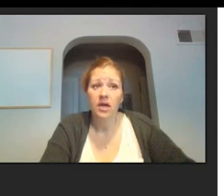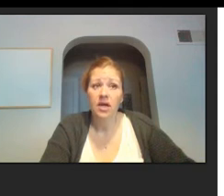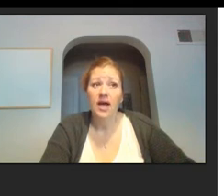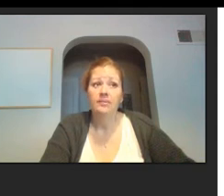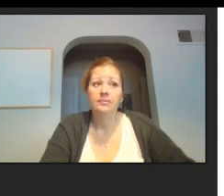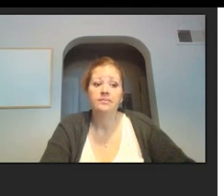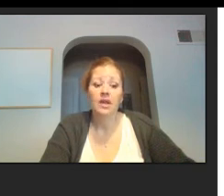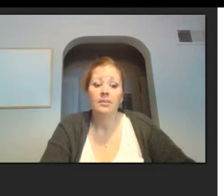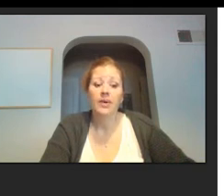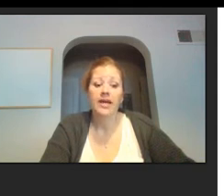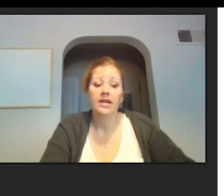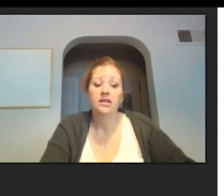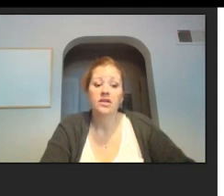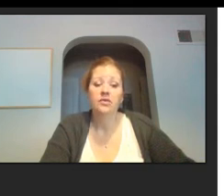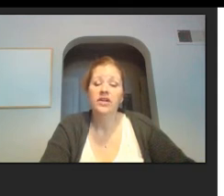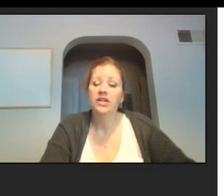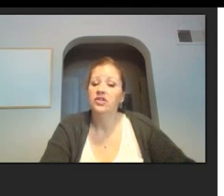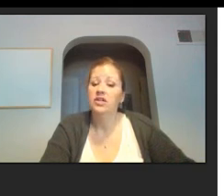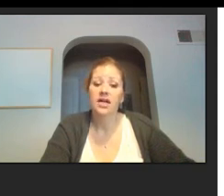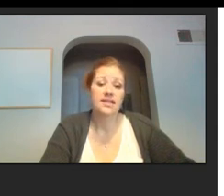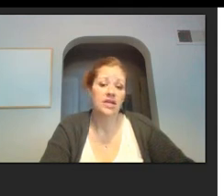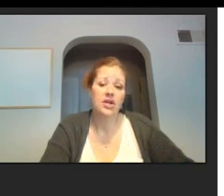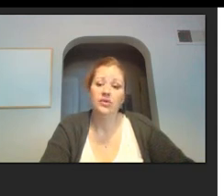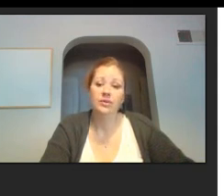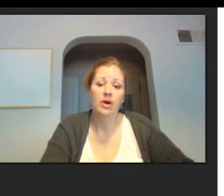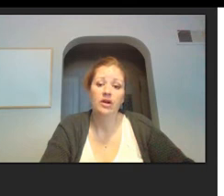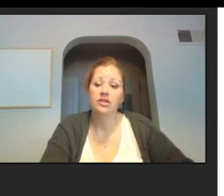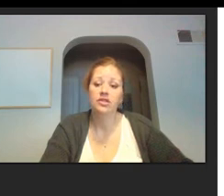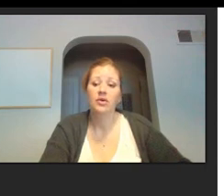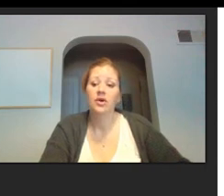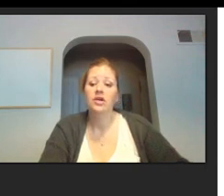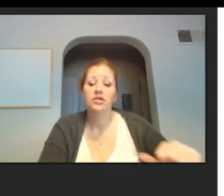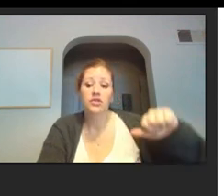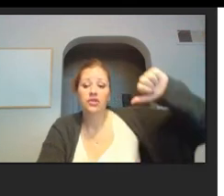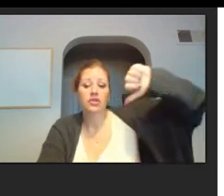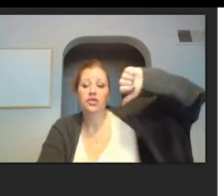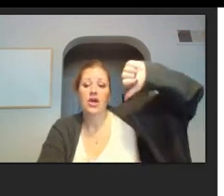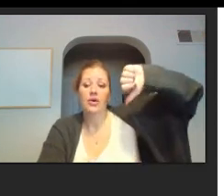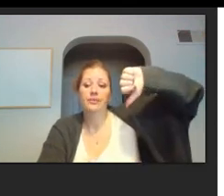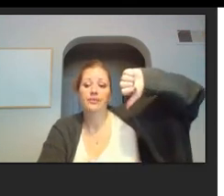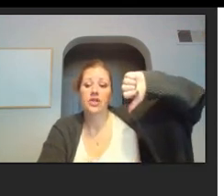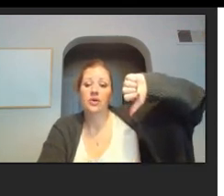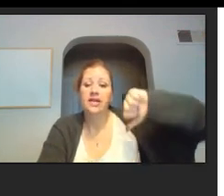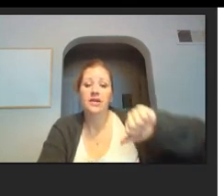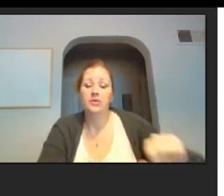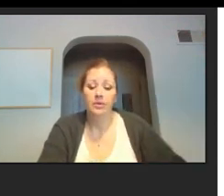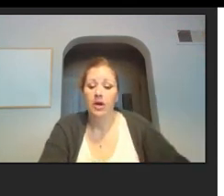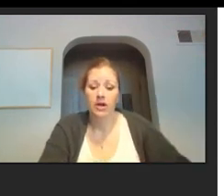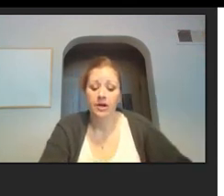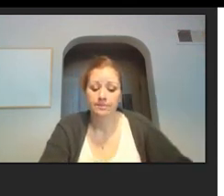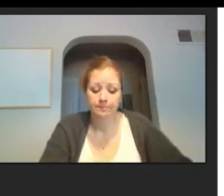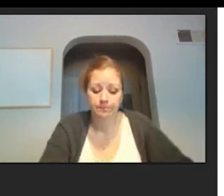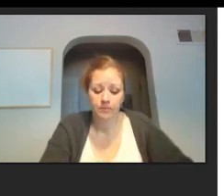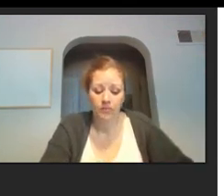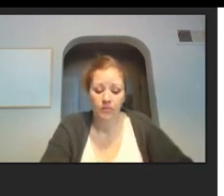more. But you really should not say no to your partner. So no, don't say no to your